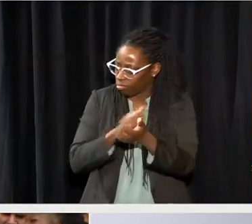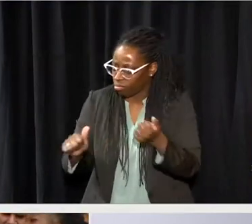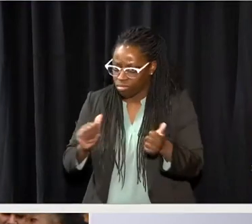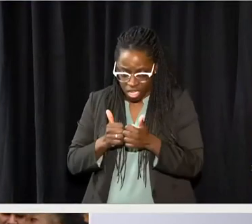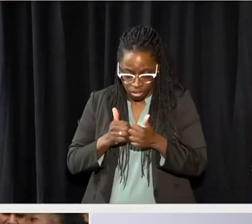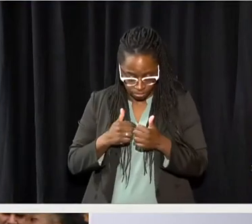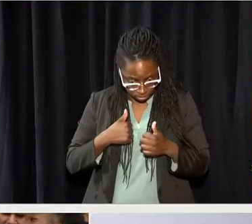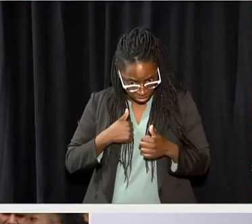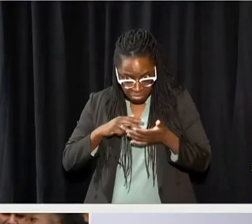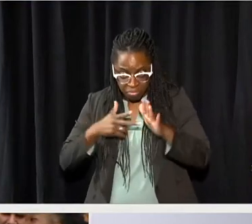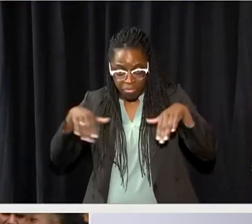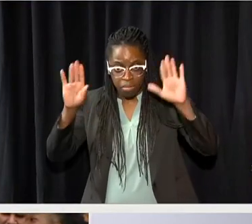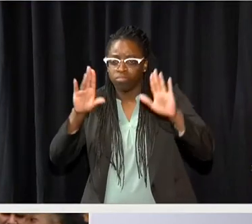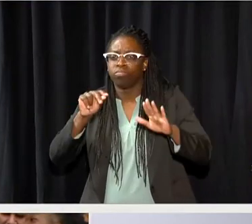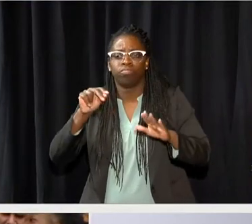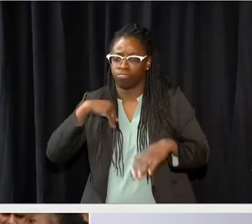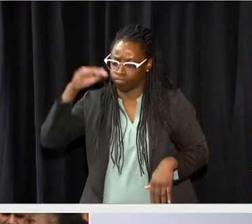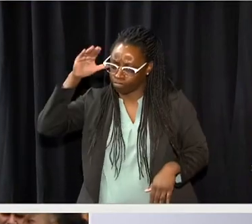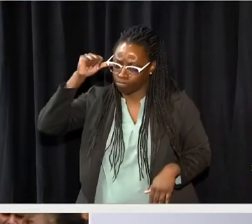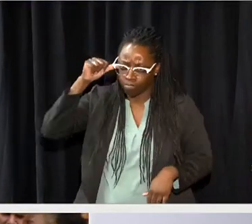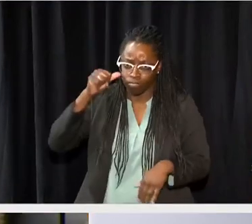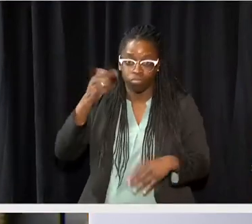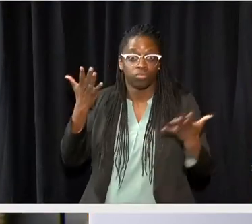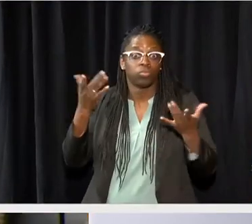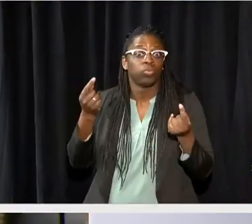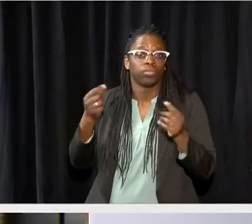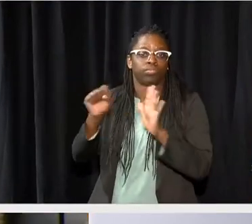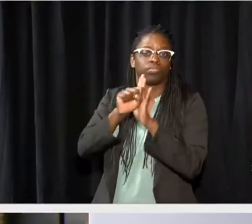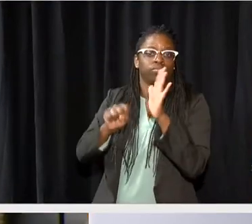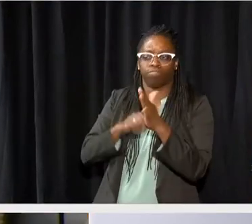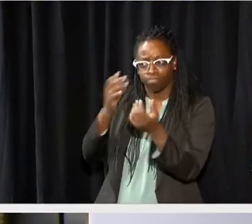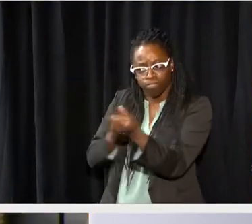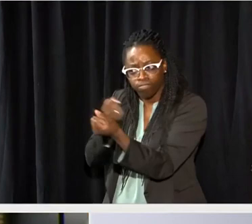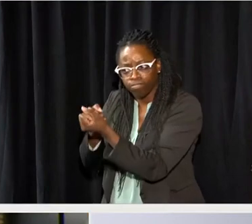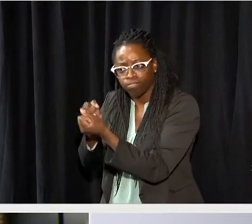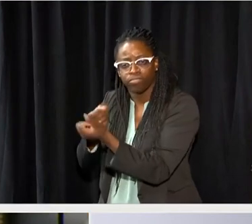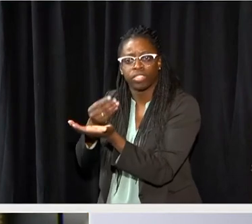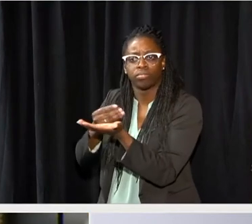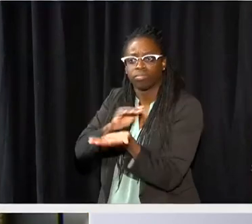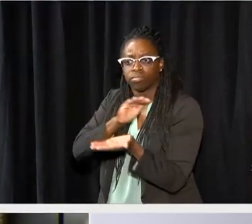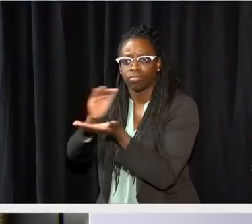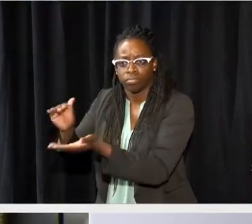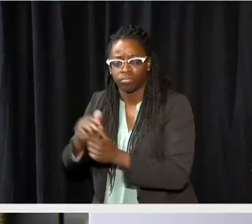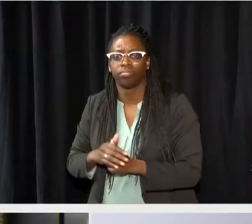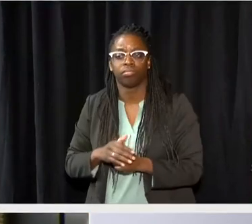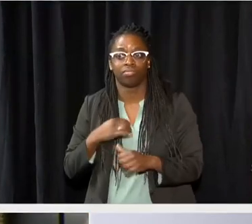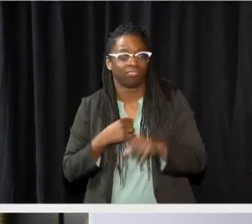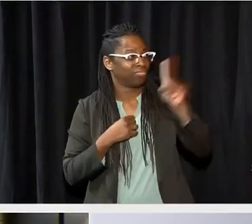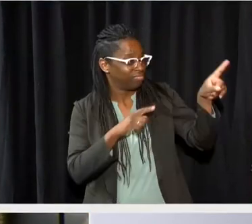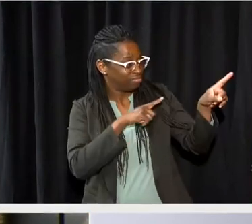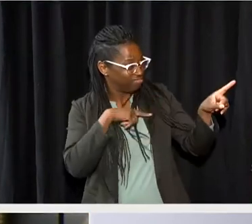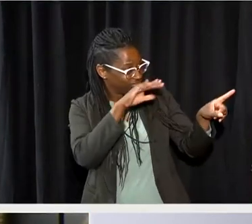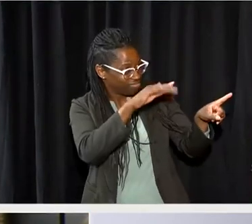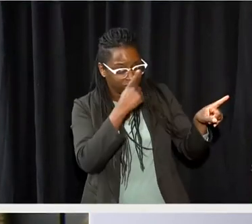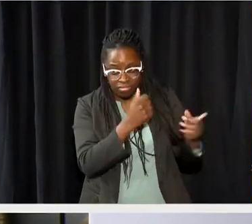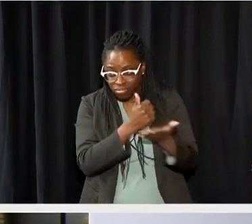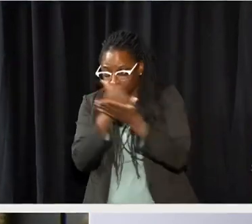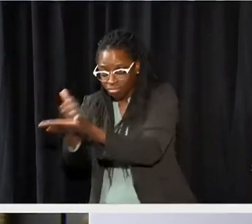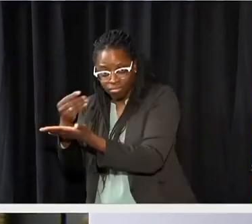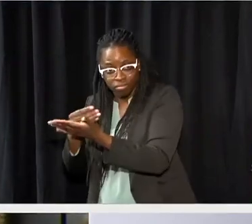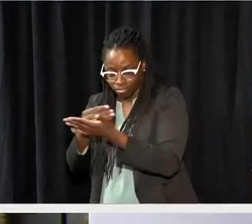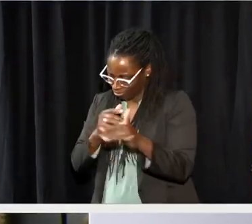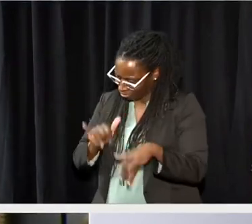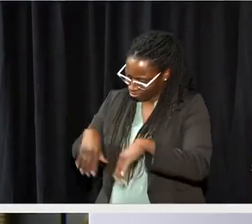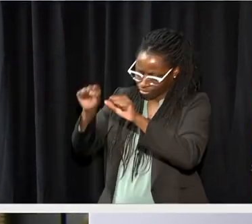always do, and our state rallied around them. We asked the legislature for help, and you